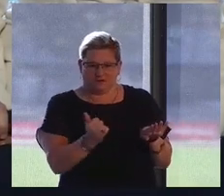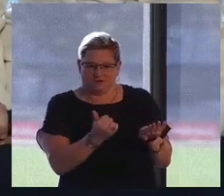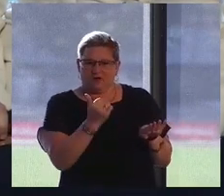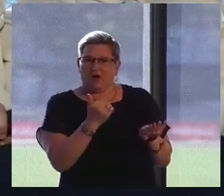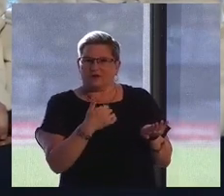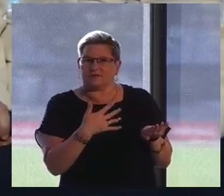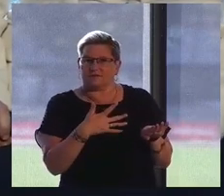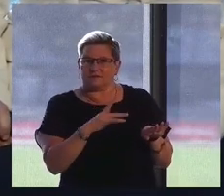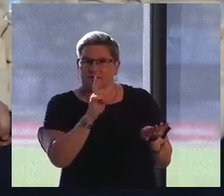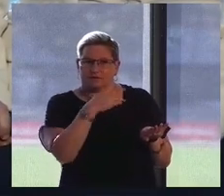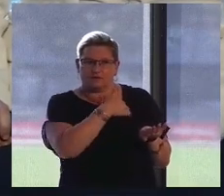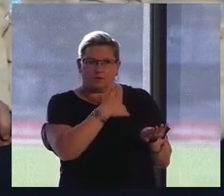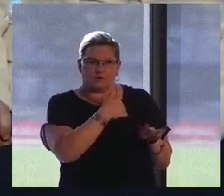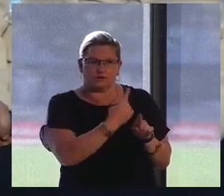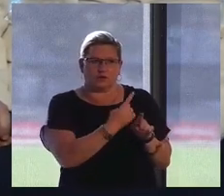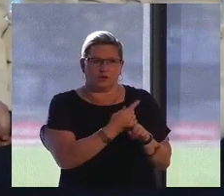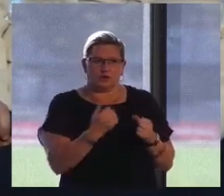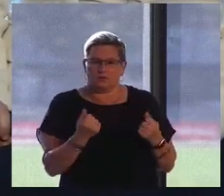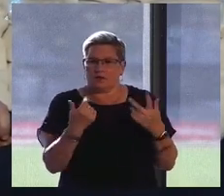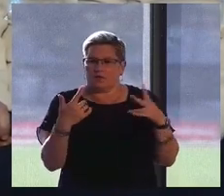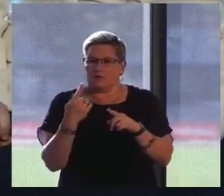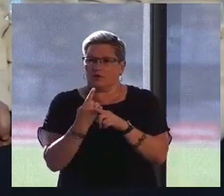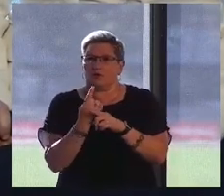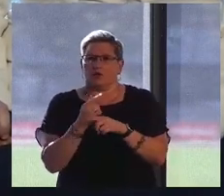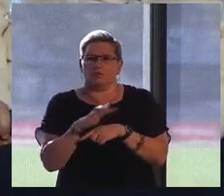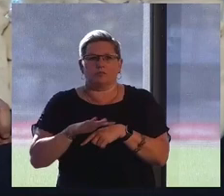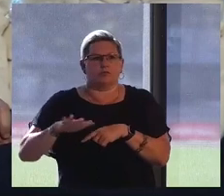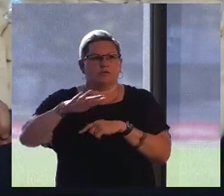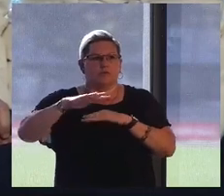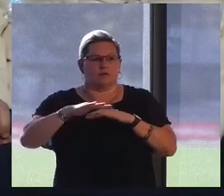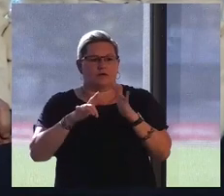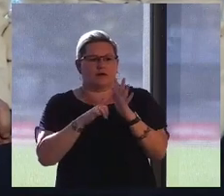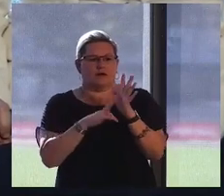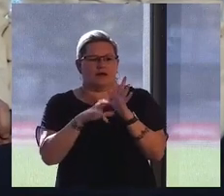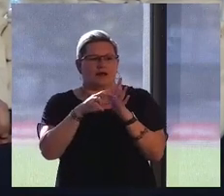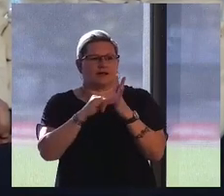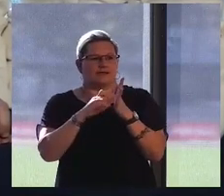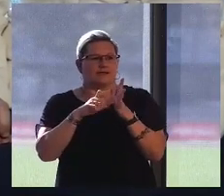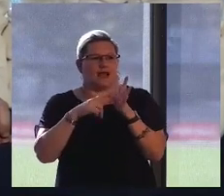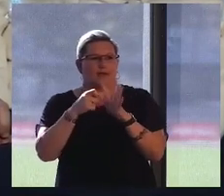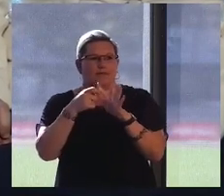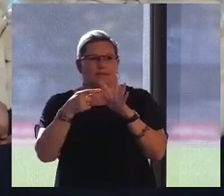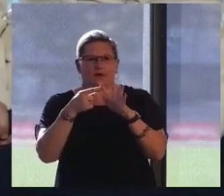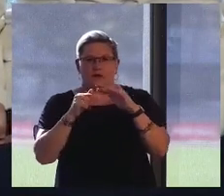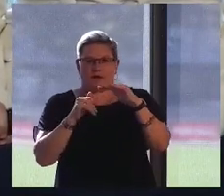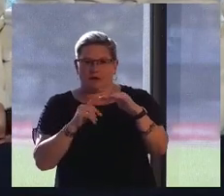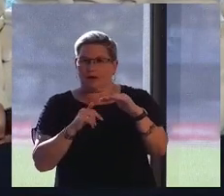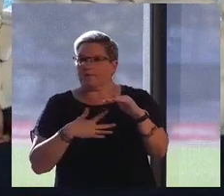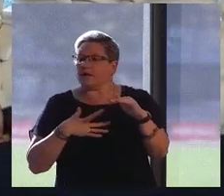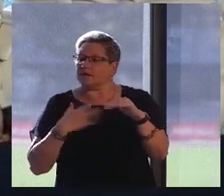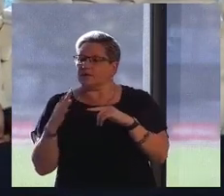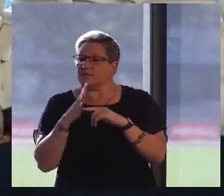a lot of us here work across landscapes, and we understand the importance of connectivity. It matters under the waterline as well. You